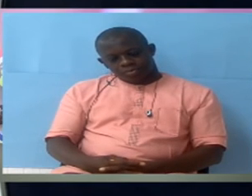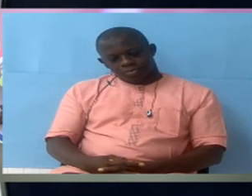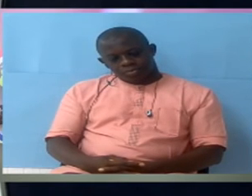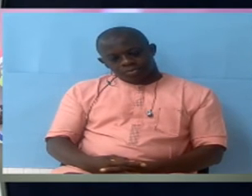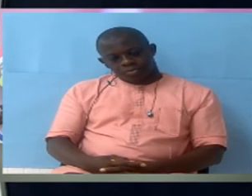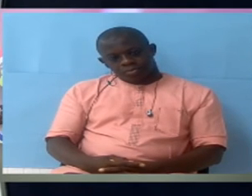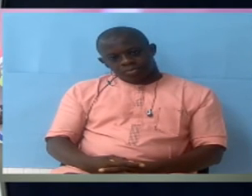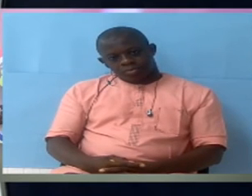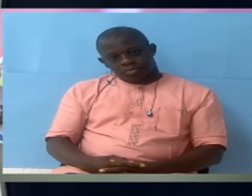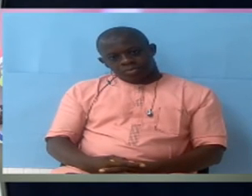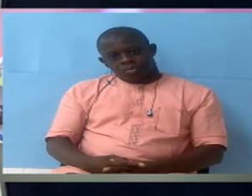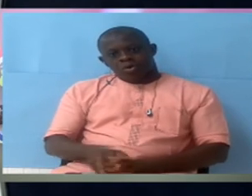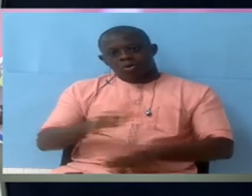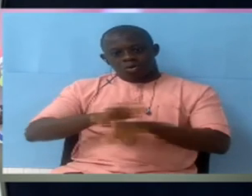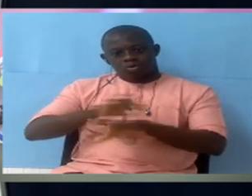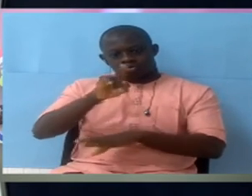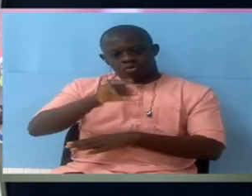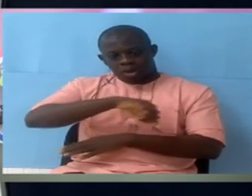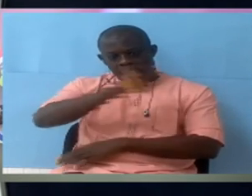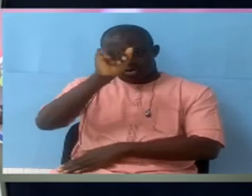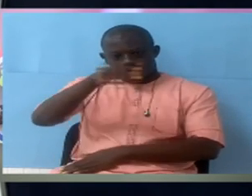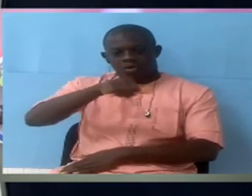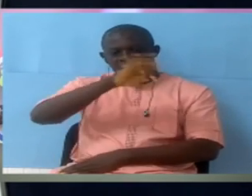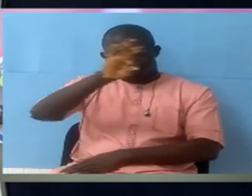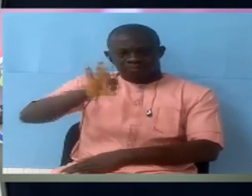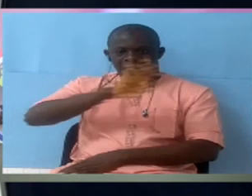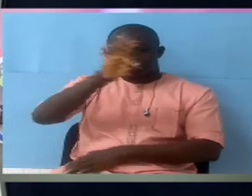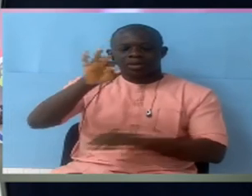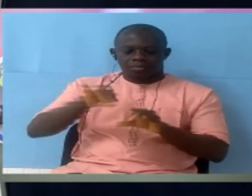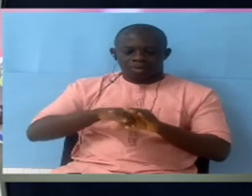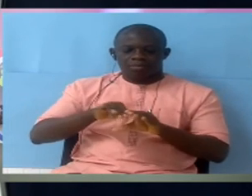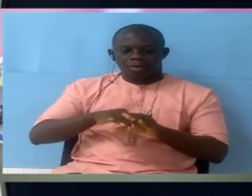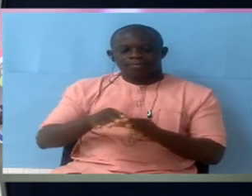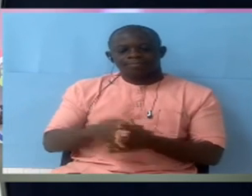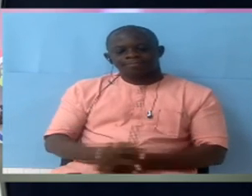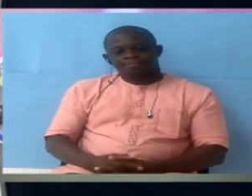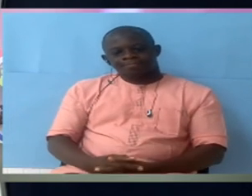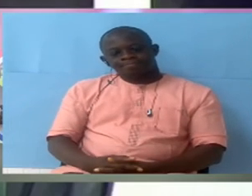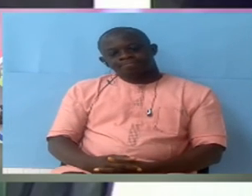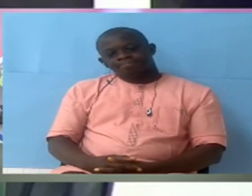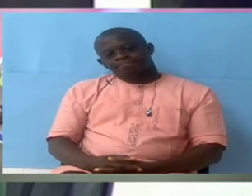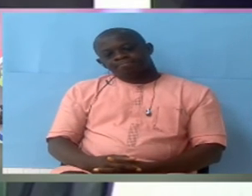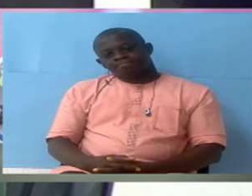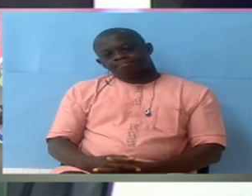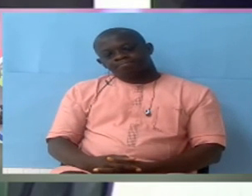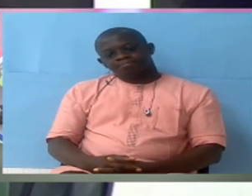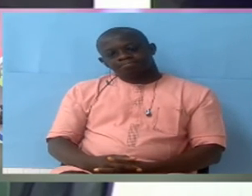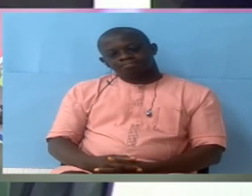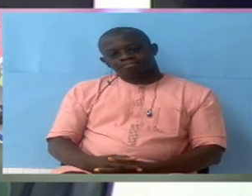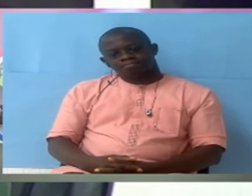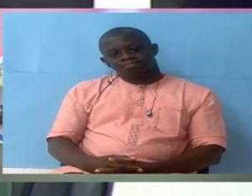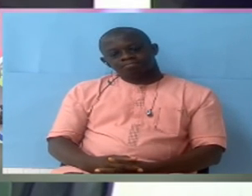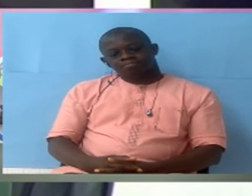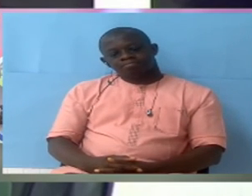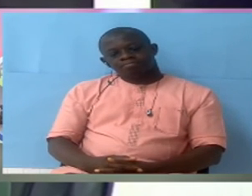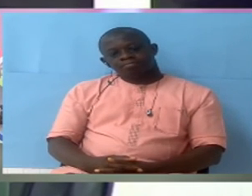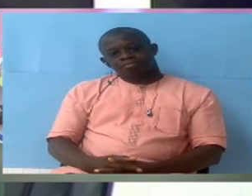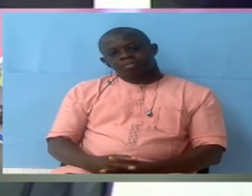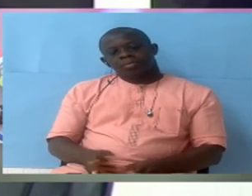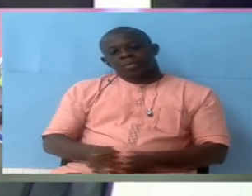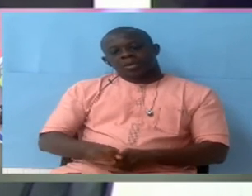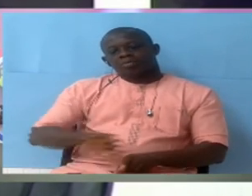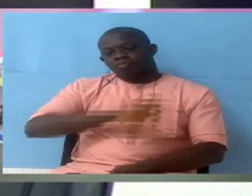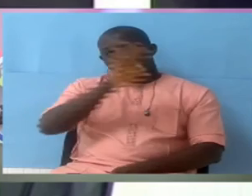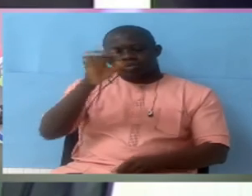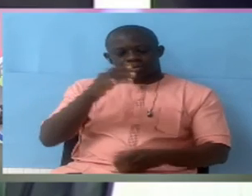lan la isil on you and your family ci ko ci sa ko ak sa njobot. It was a big blow on me.